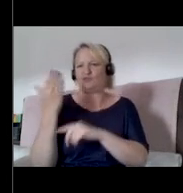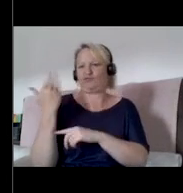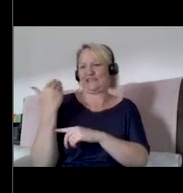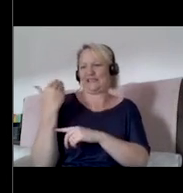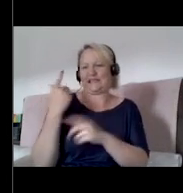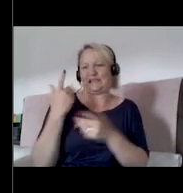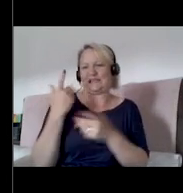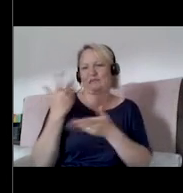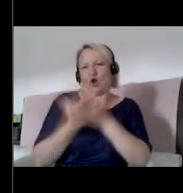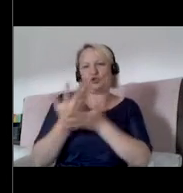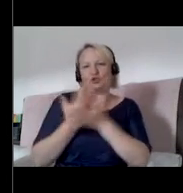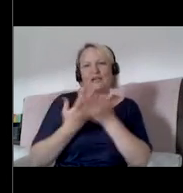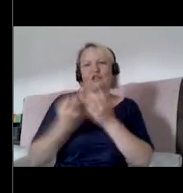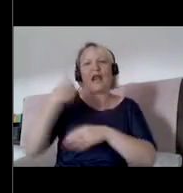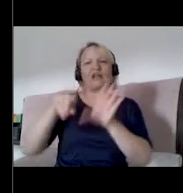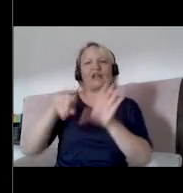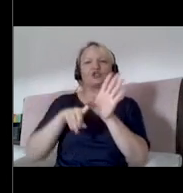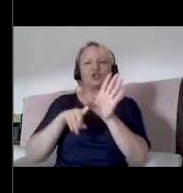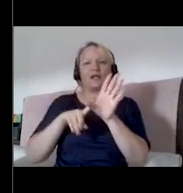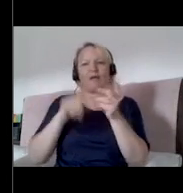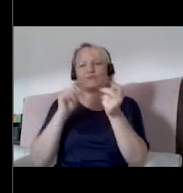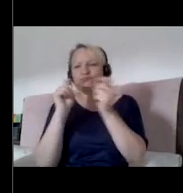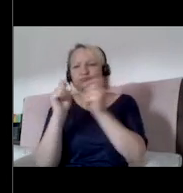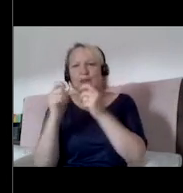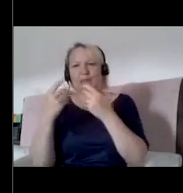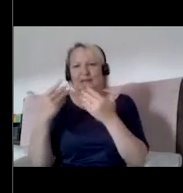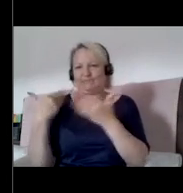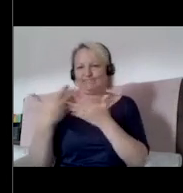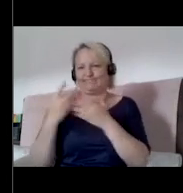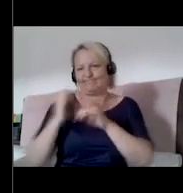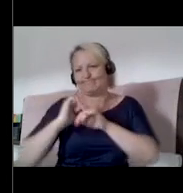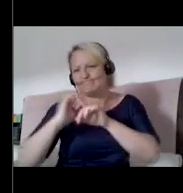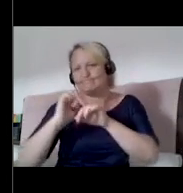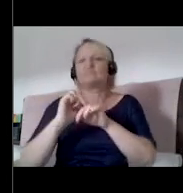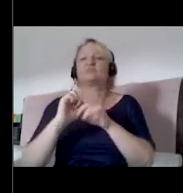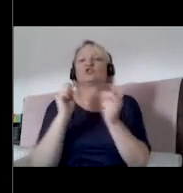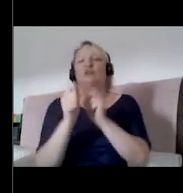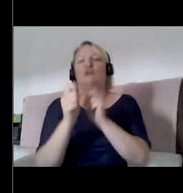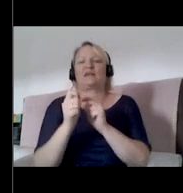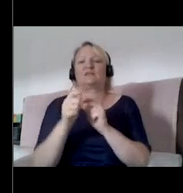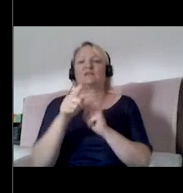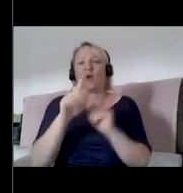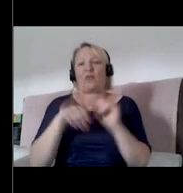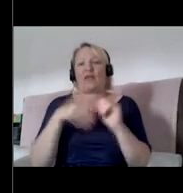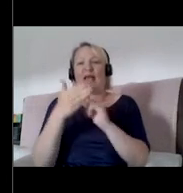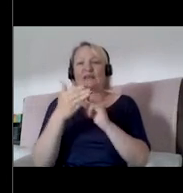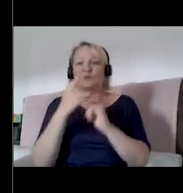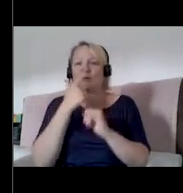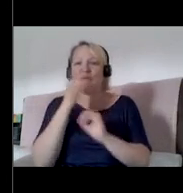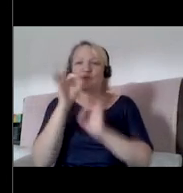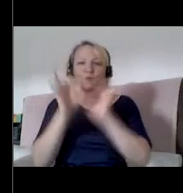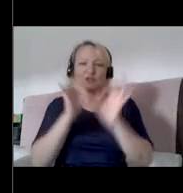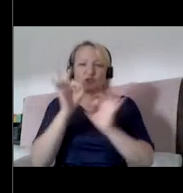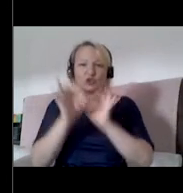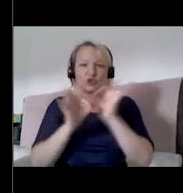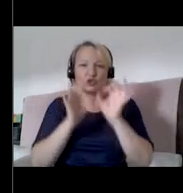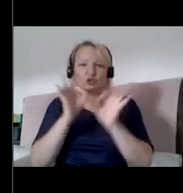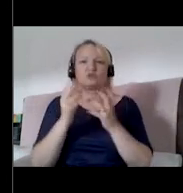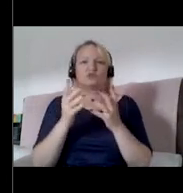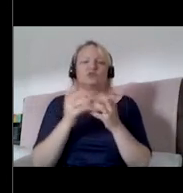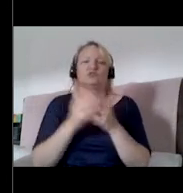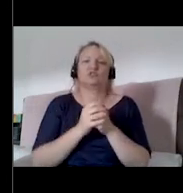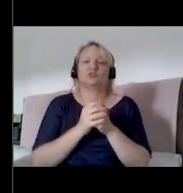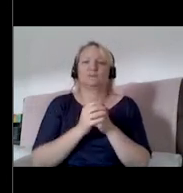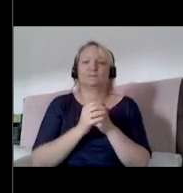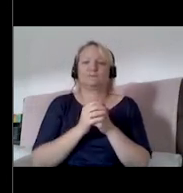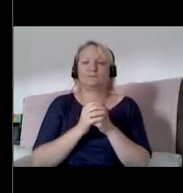consultation last year. There are many other ways you can ask specific questions, and I'll give you more details on that in just a